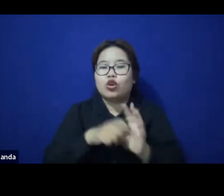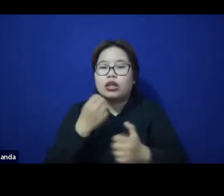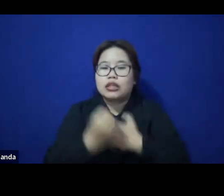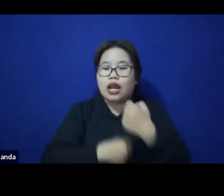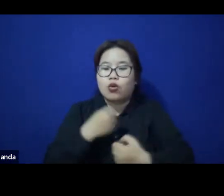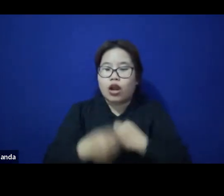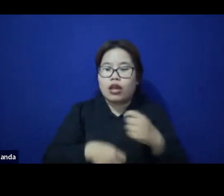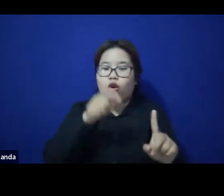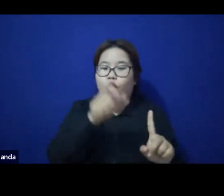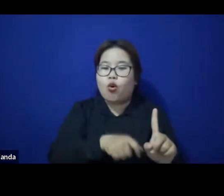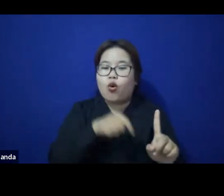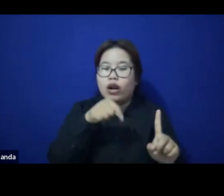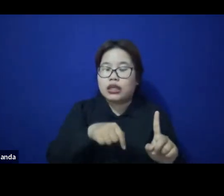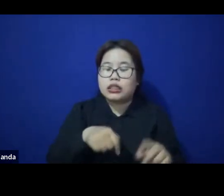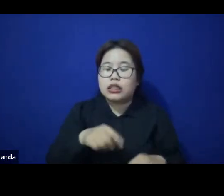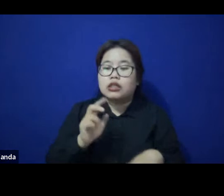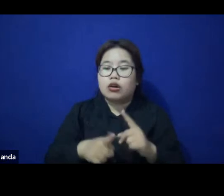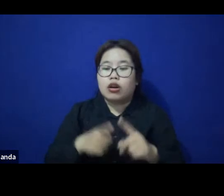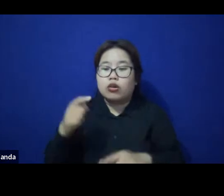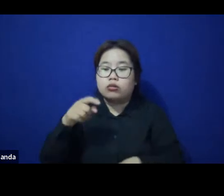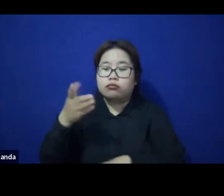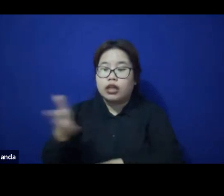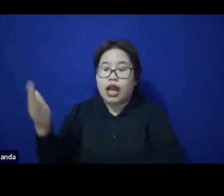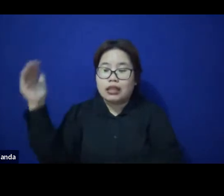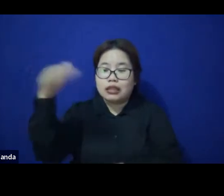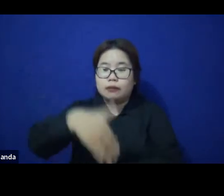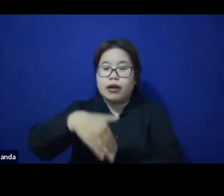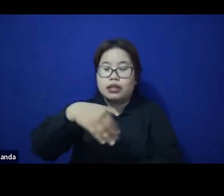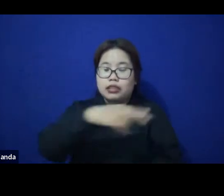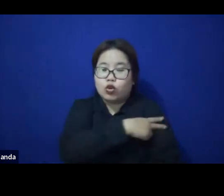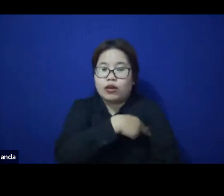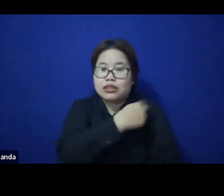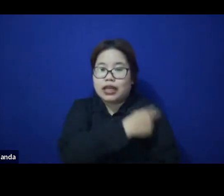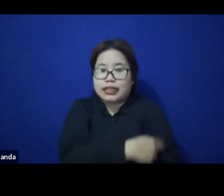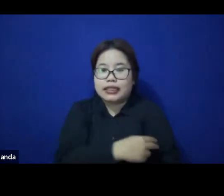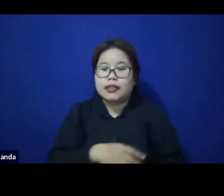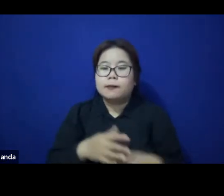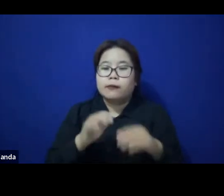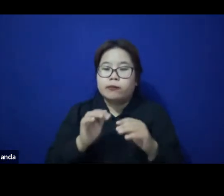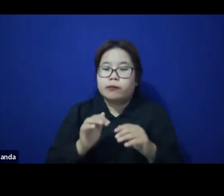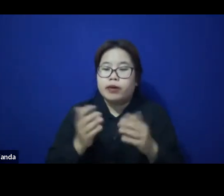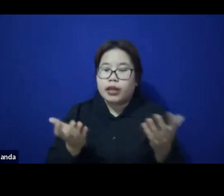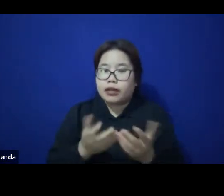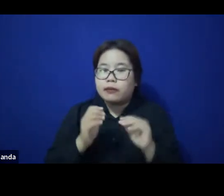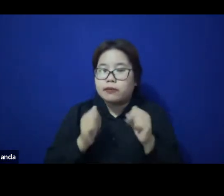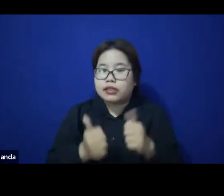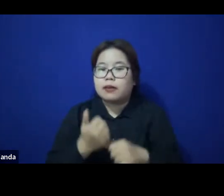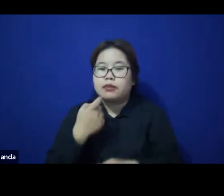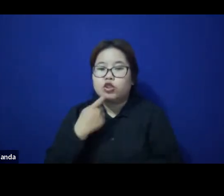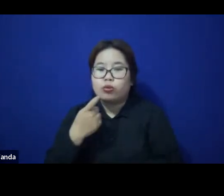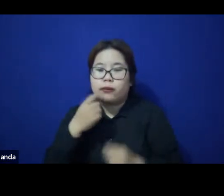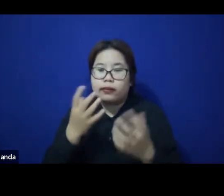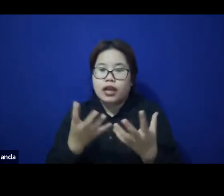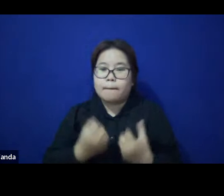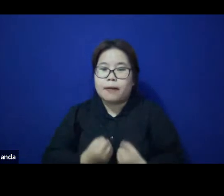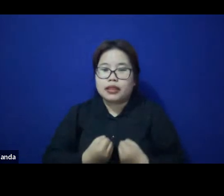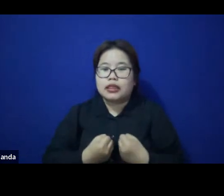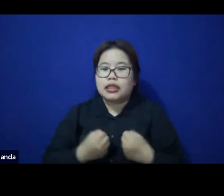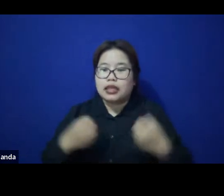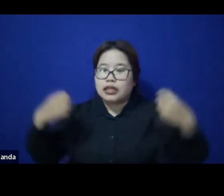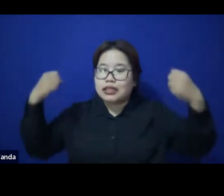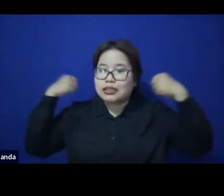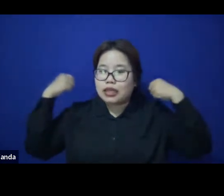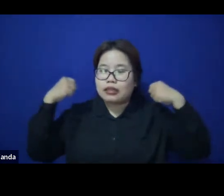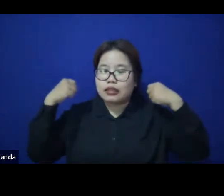at hospital to try and get their teeth checked. Okay. So